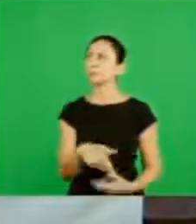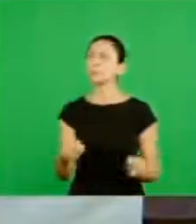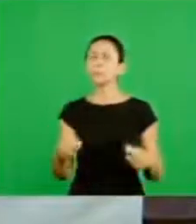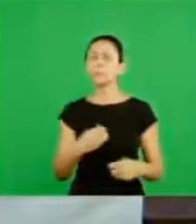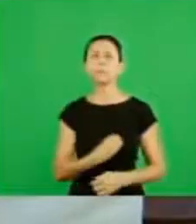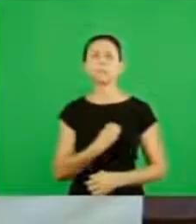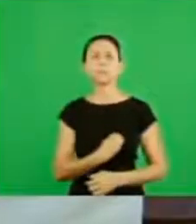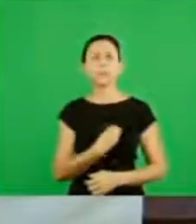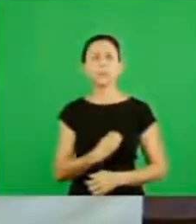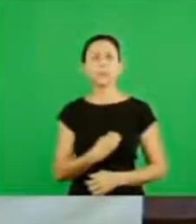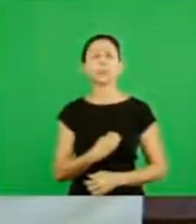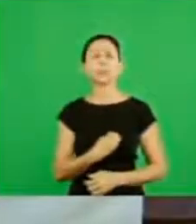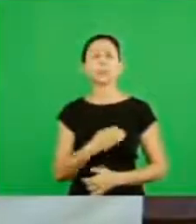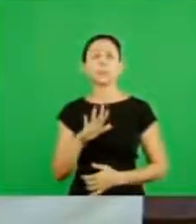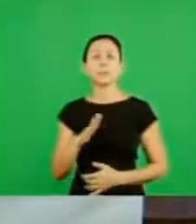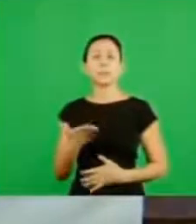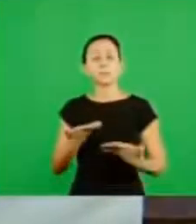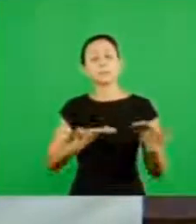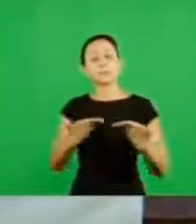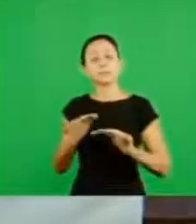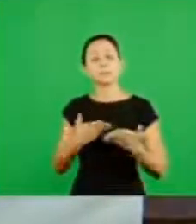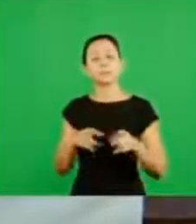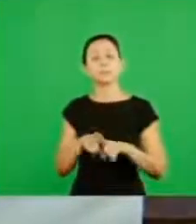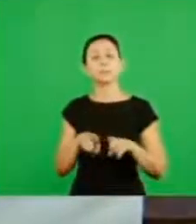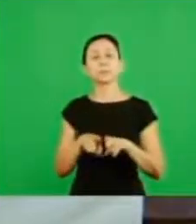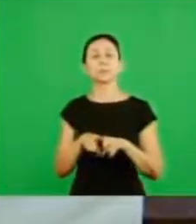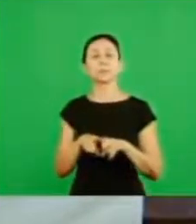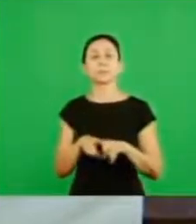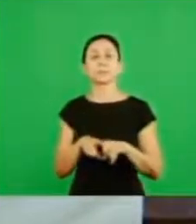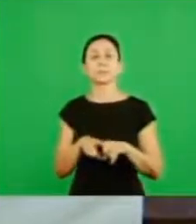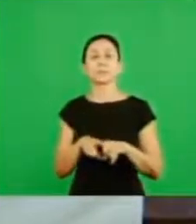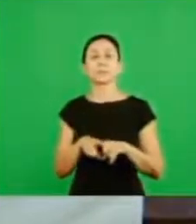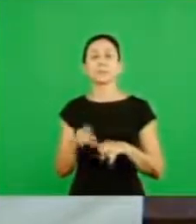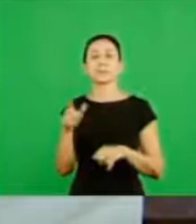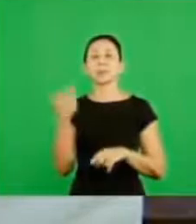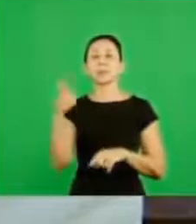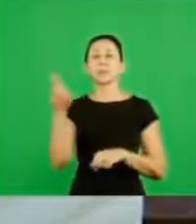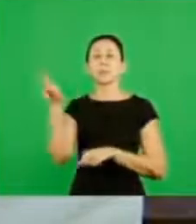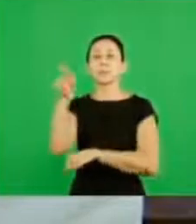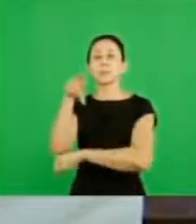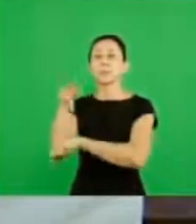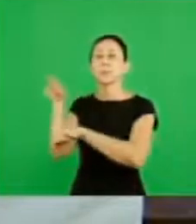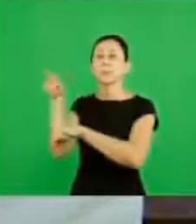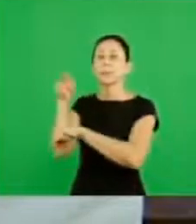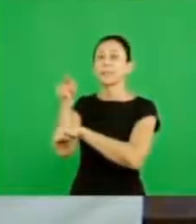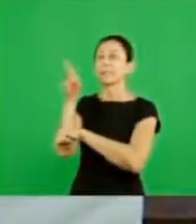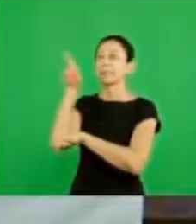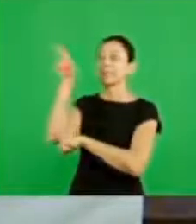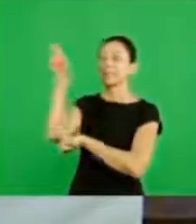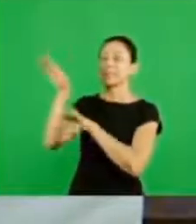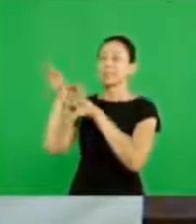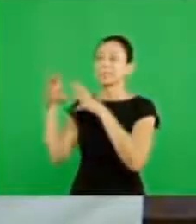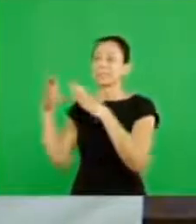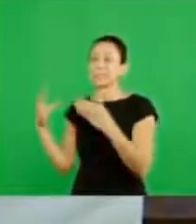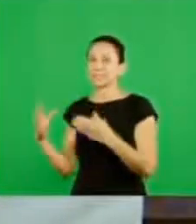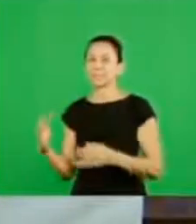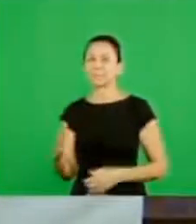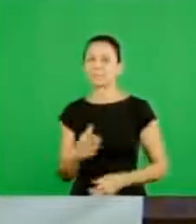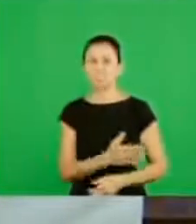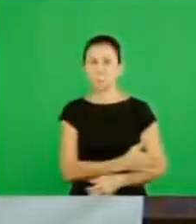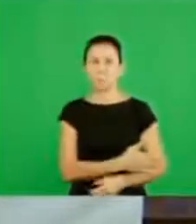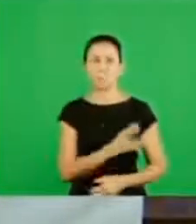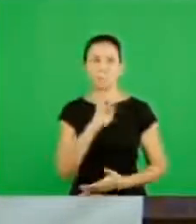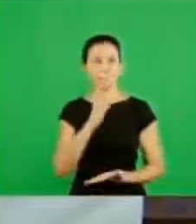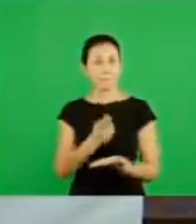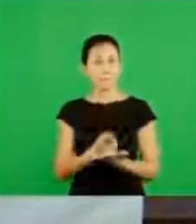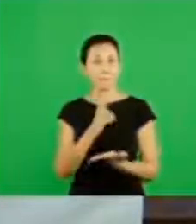so we have to start thinking, no, this world, we need it. But we need to take care also the other part of